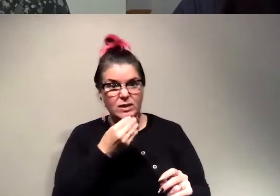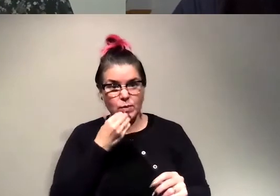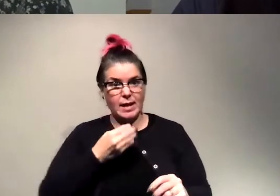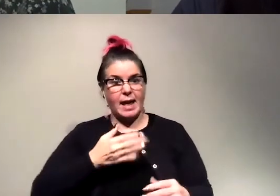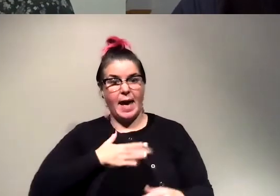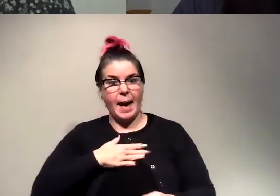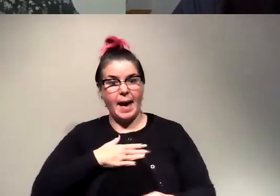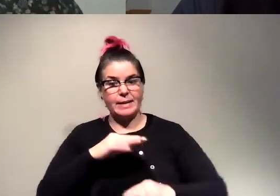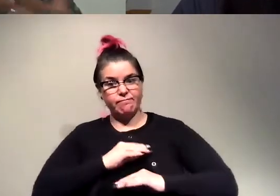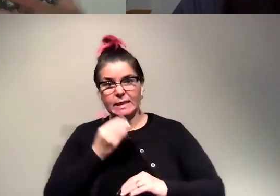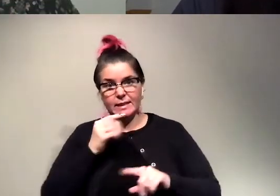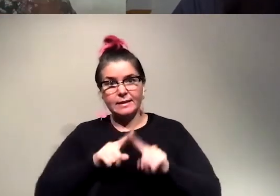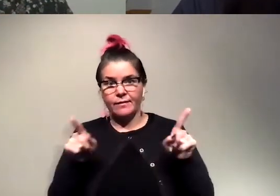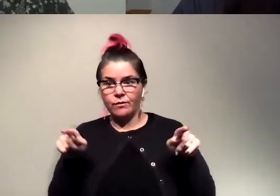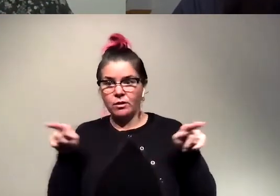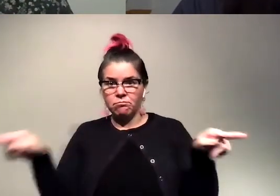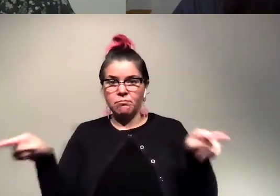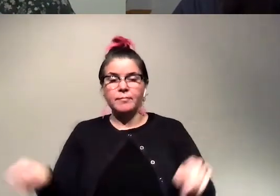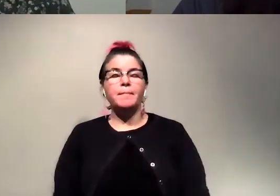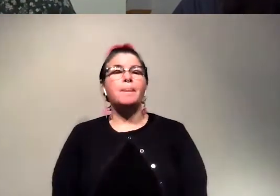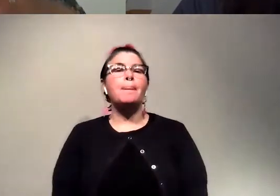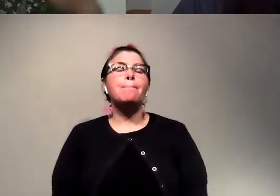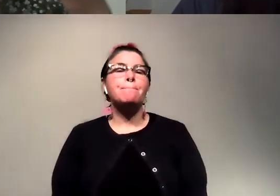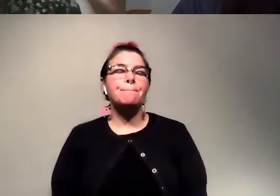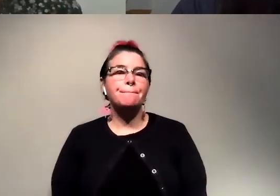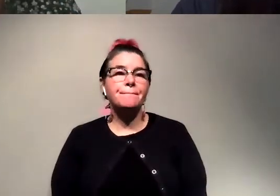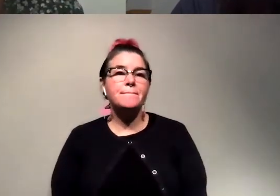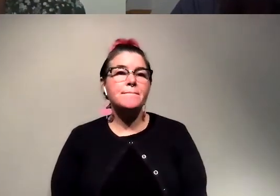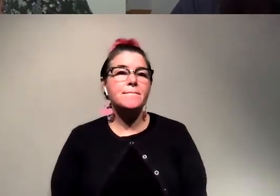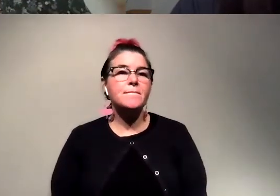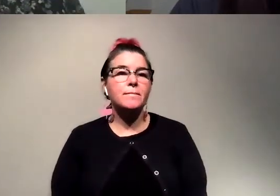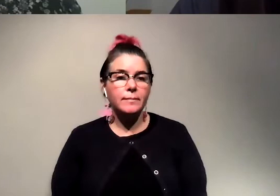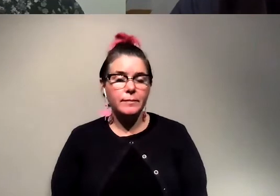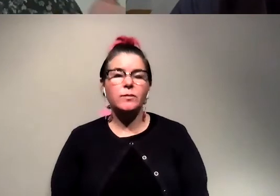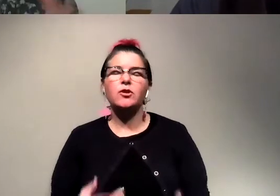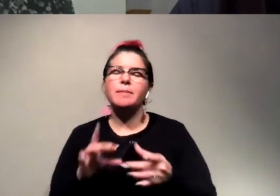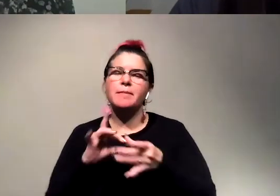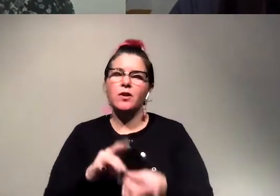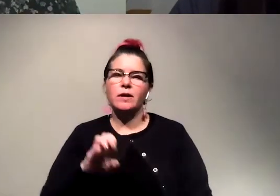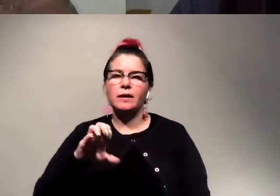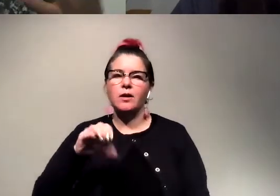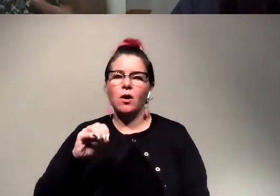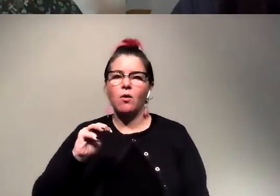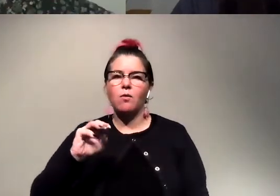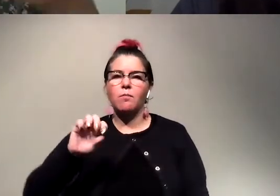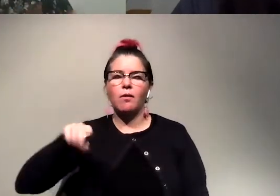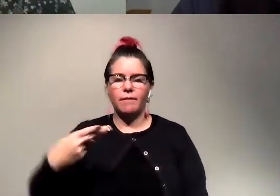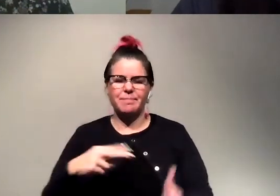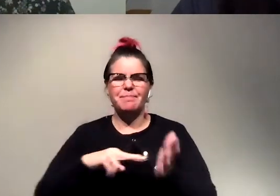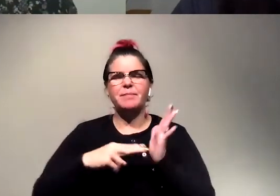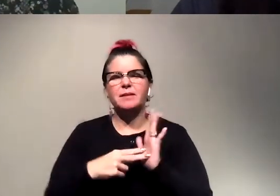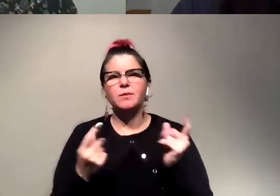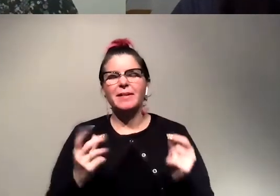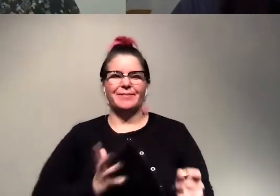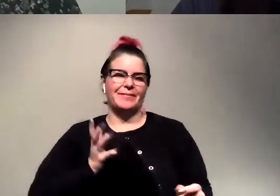insects. That could have something to do with their ecomorph. And ecomorph is the fancy